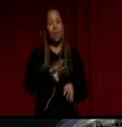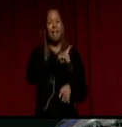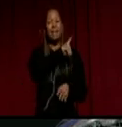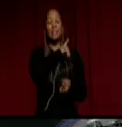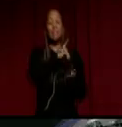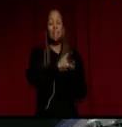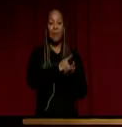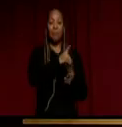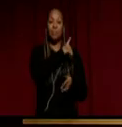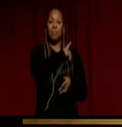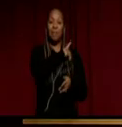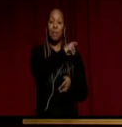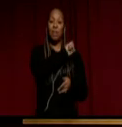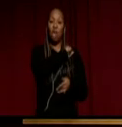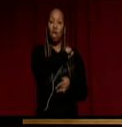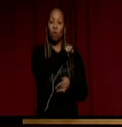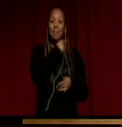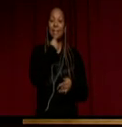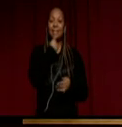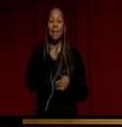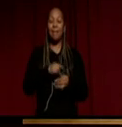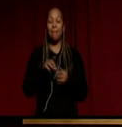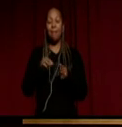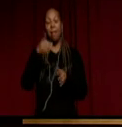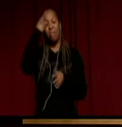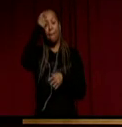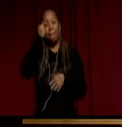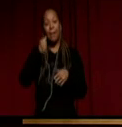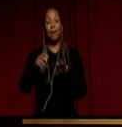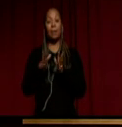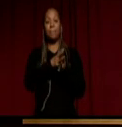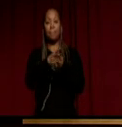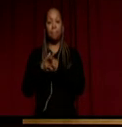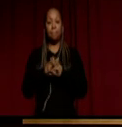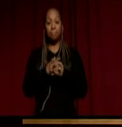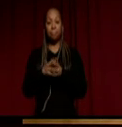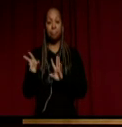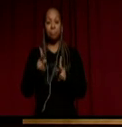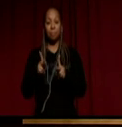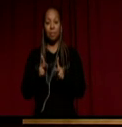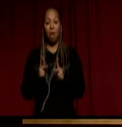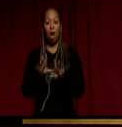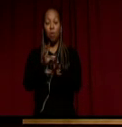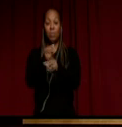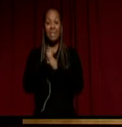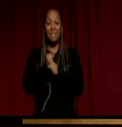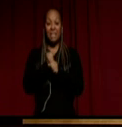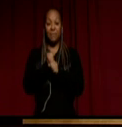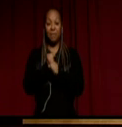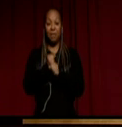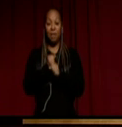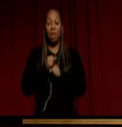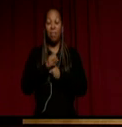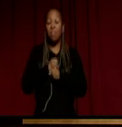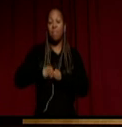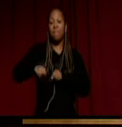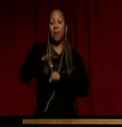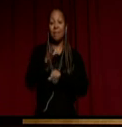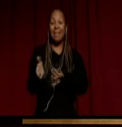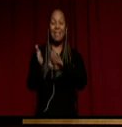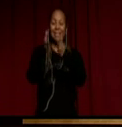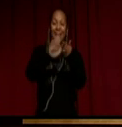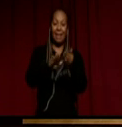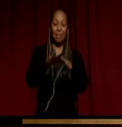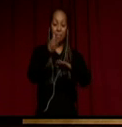said, that it could be that African Americans are getting the virus at a higher rate and dying